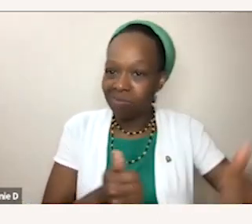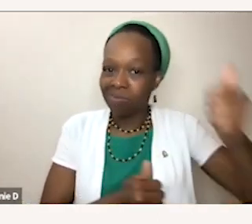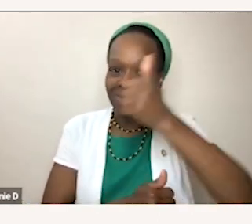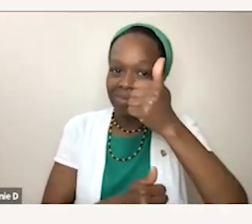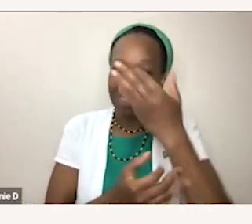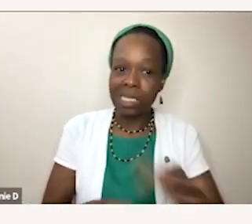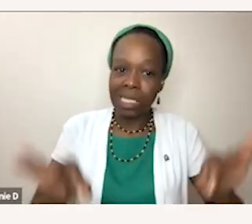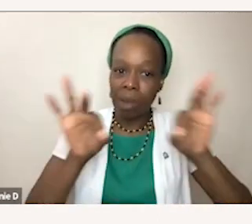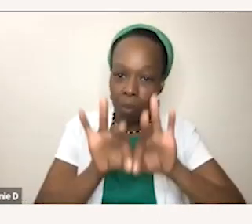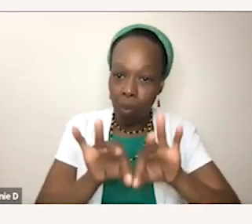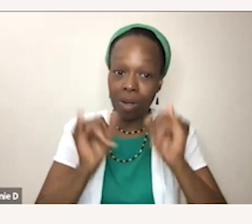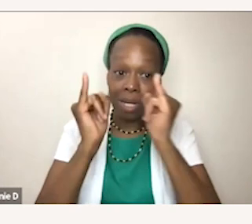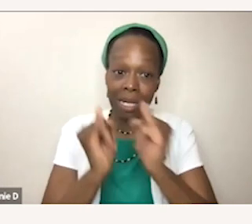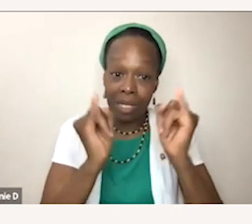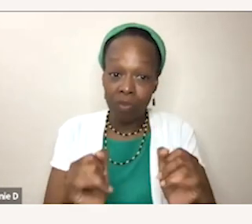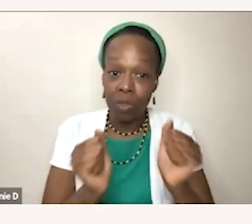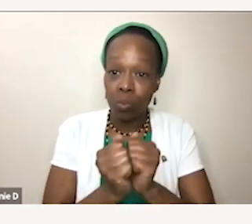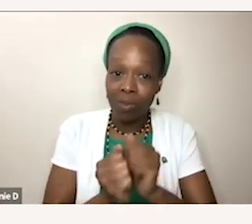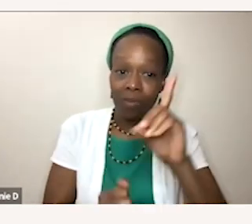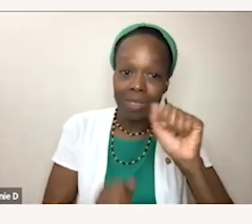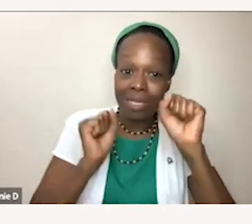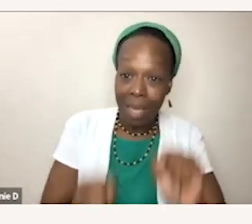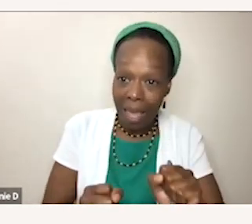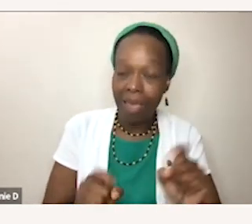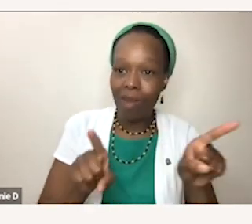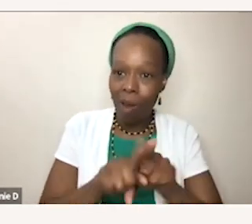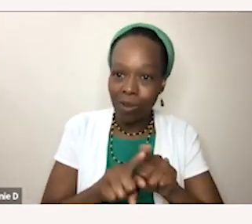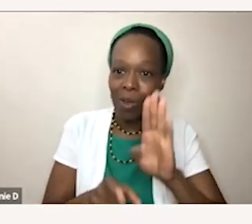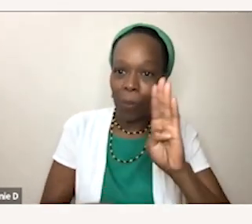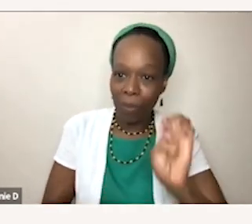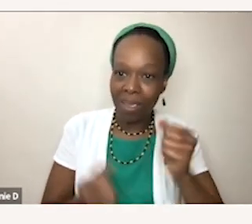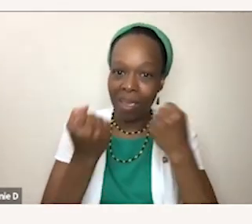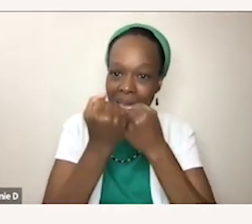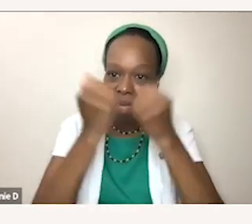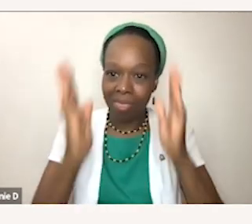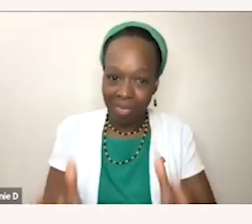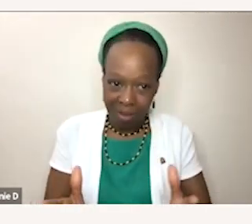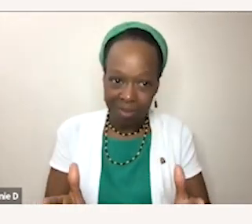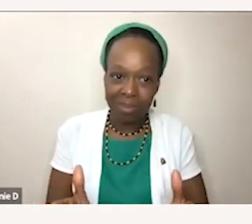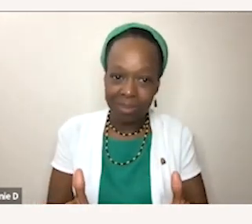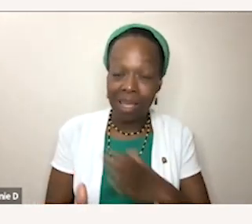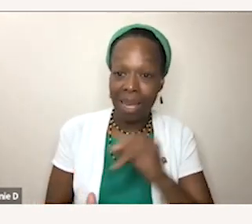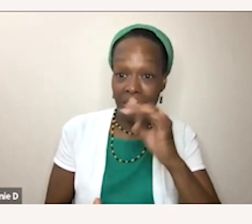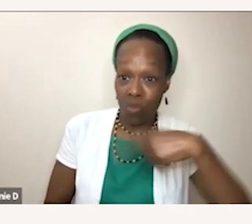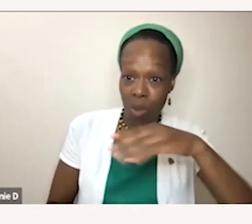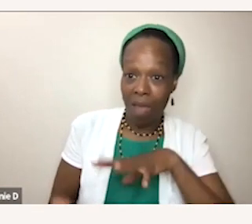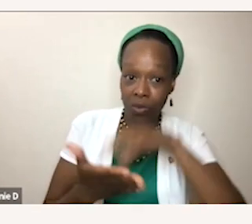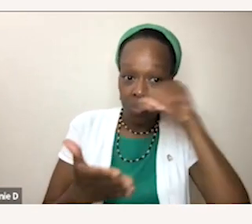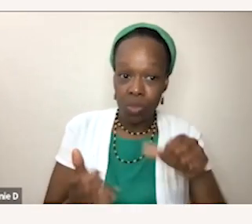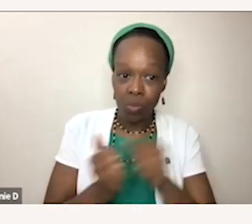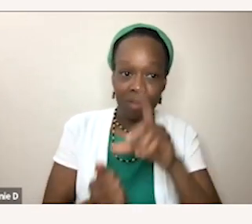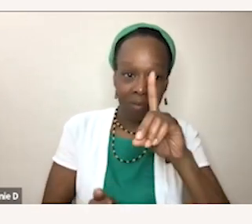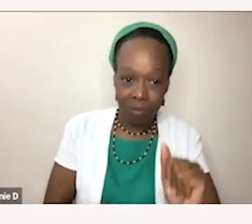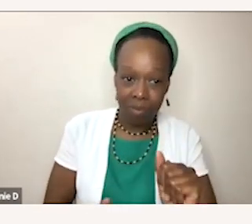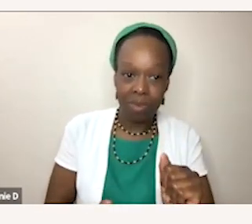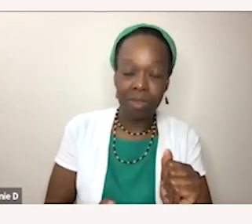with disabilities can be allies too. And I think this is also the piece, for all of you who have students who have disabilities, they are in a